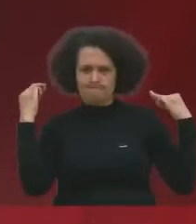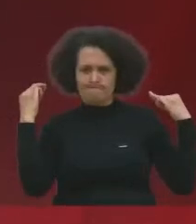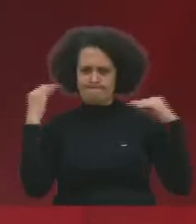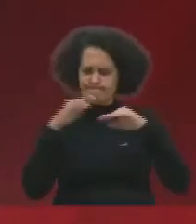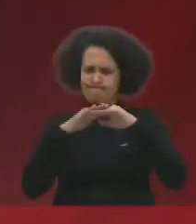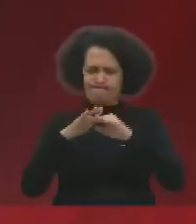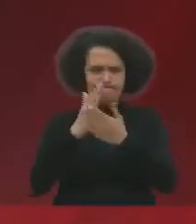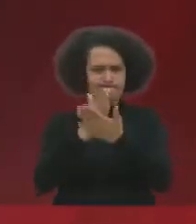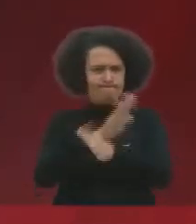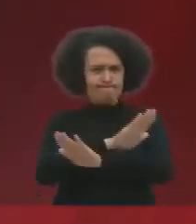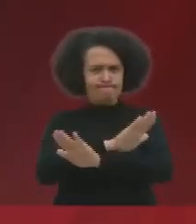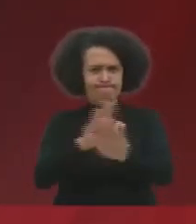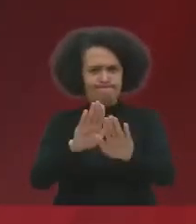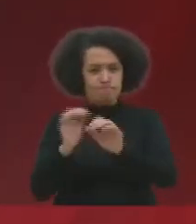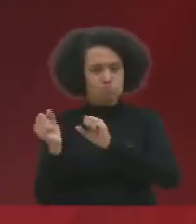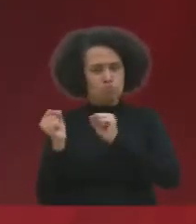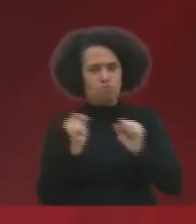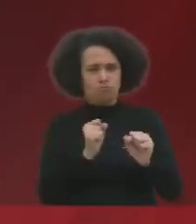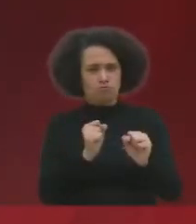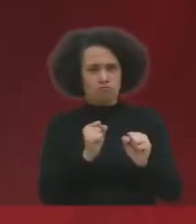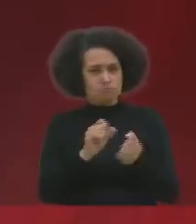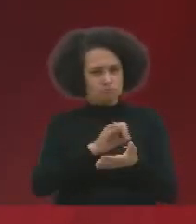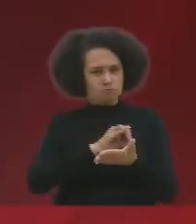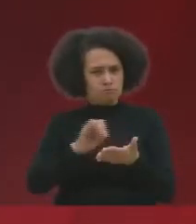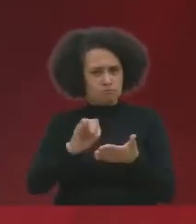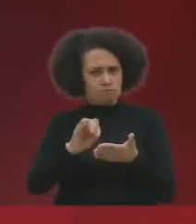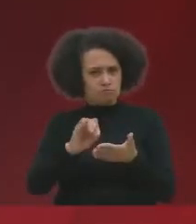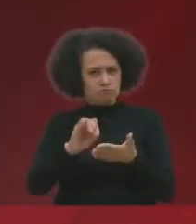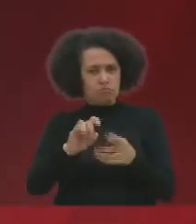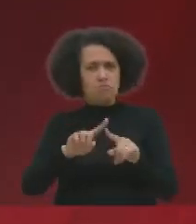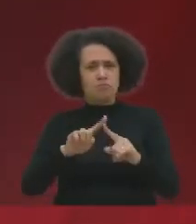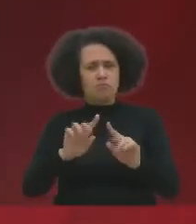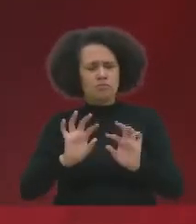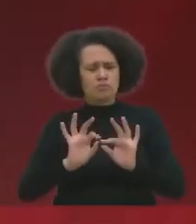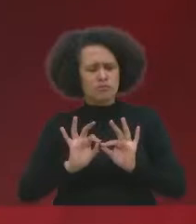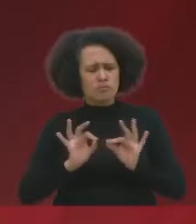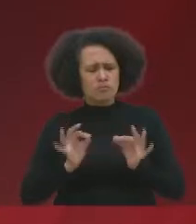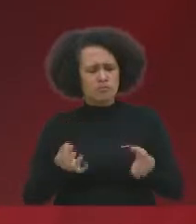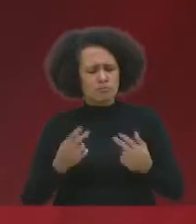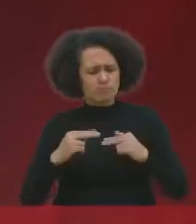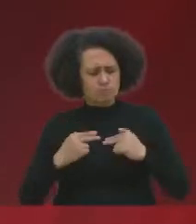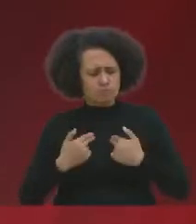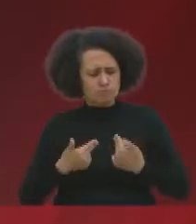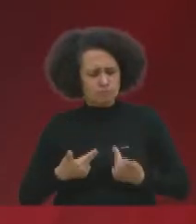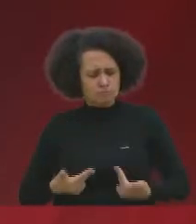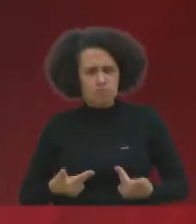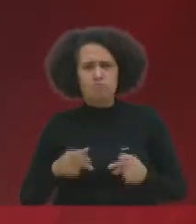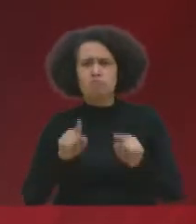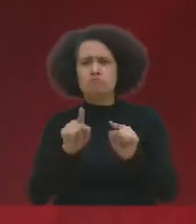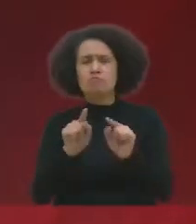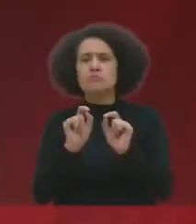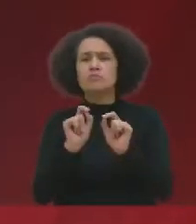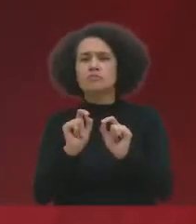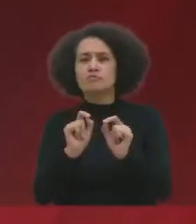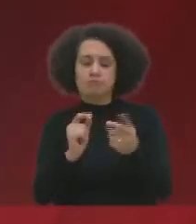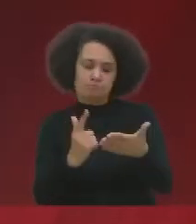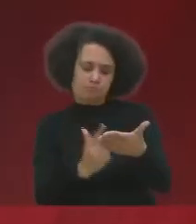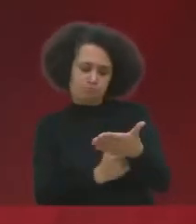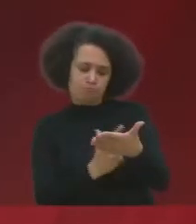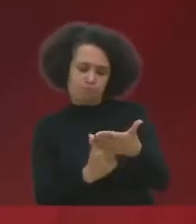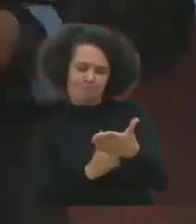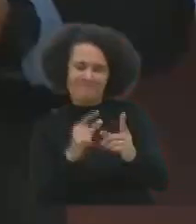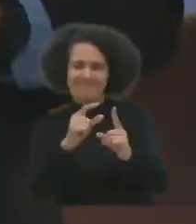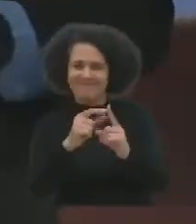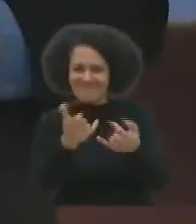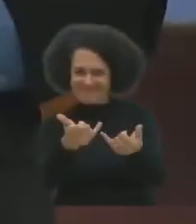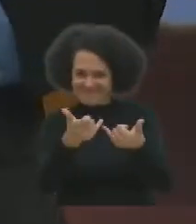com grande, grande humildade. Which is a lesson the scripture teaches us over and over. É uma lição que as escrituras nos ensinam sempre